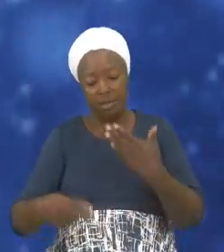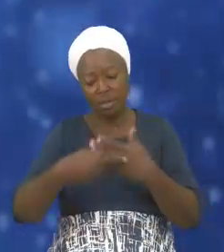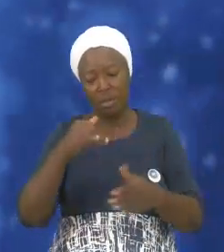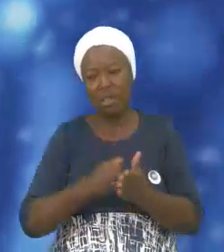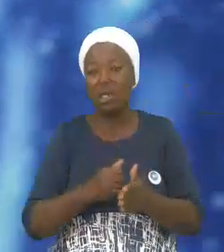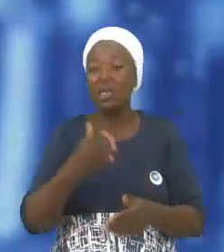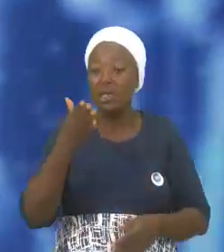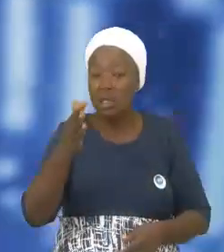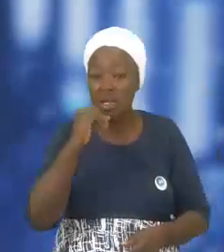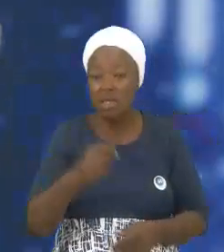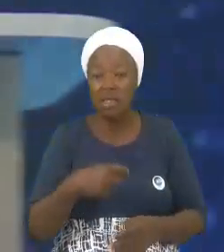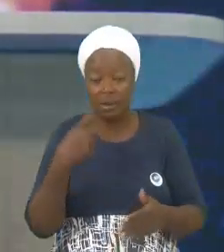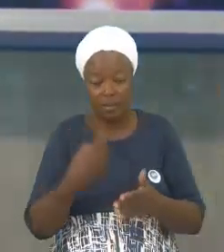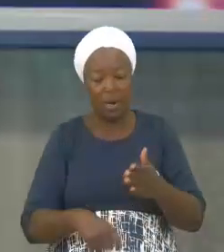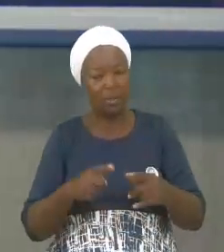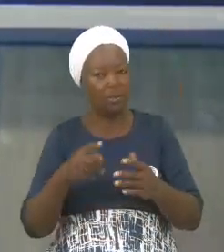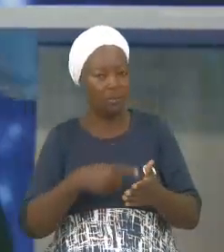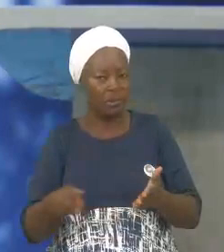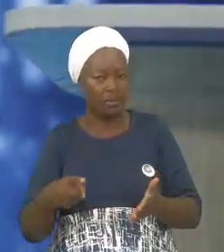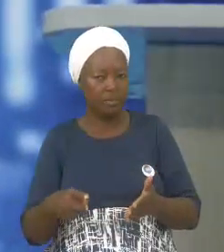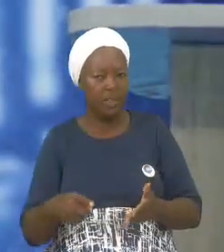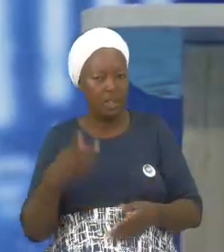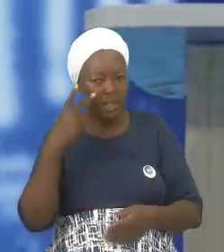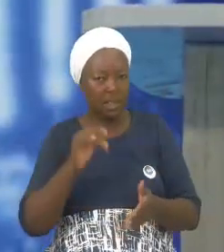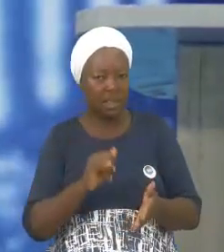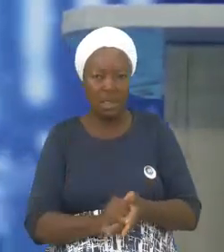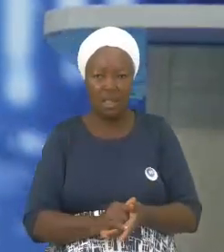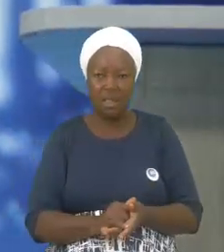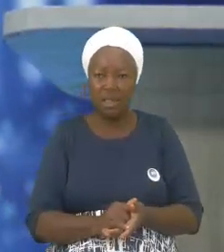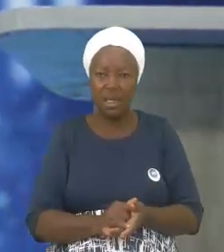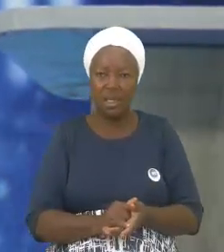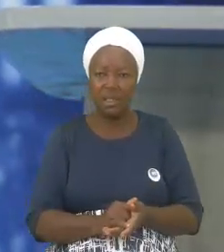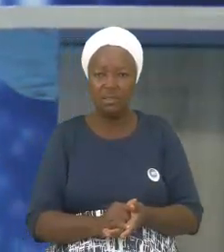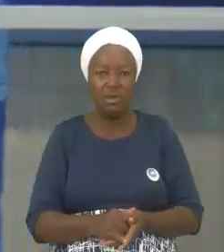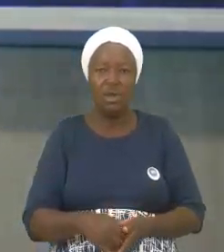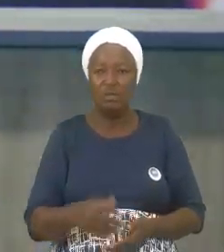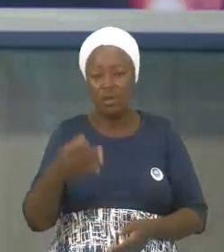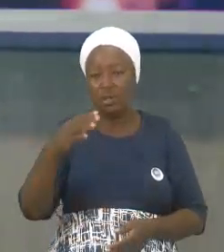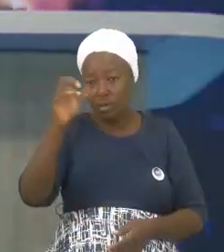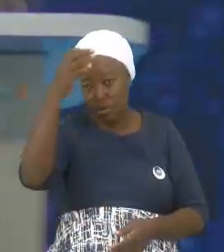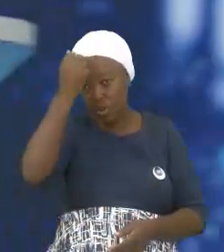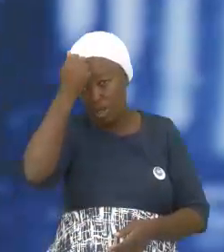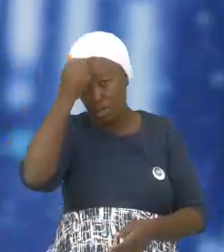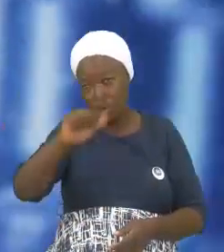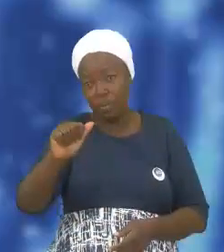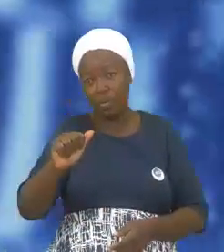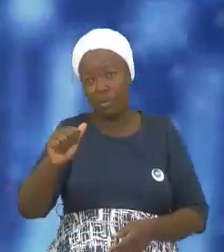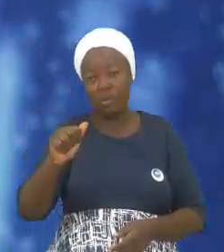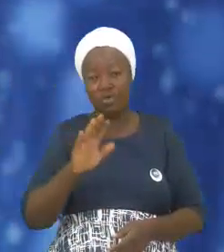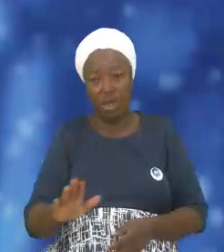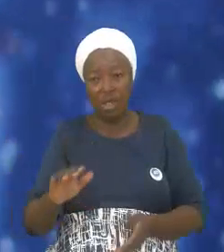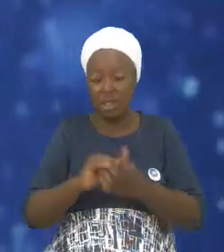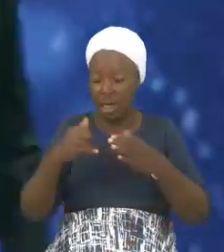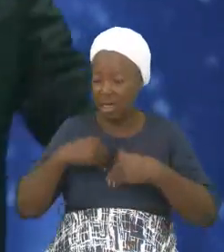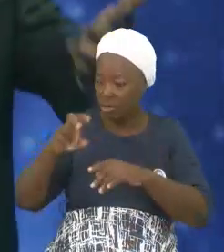pay. Look at the prodigal son. The prodigal son had been in the far country. Now he came to